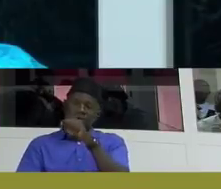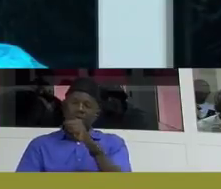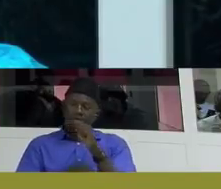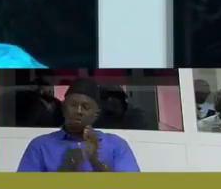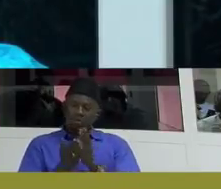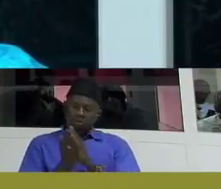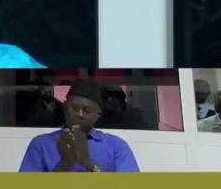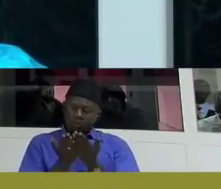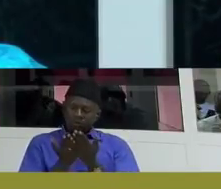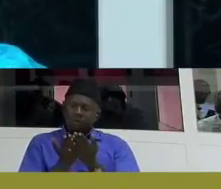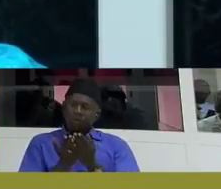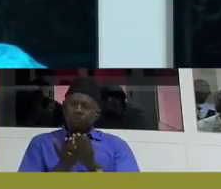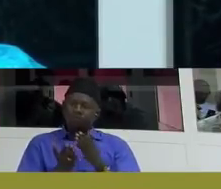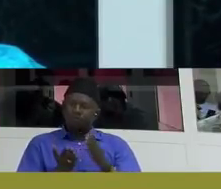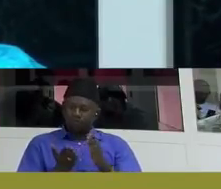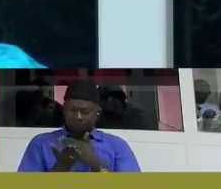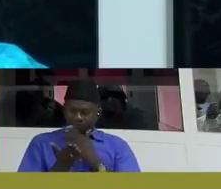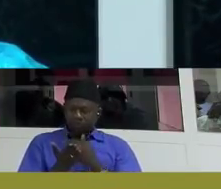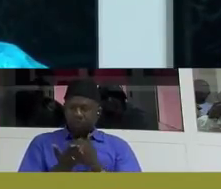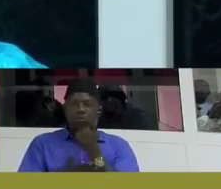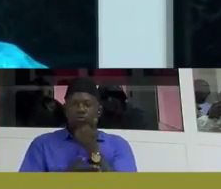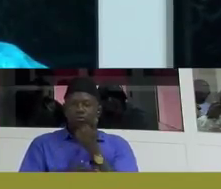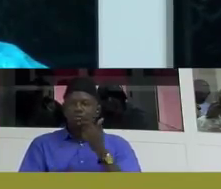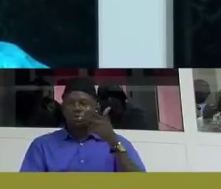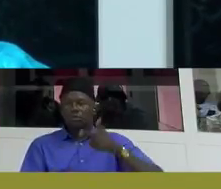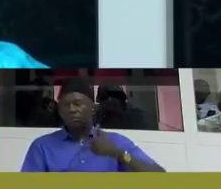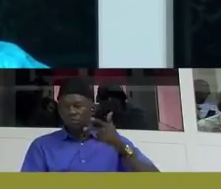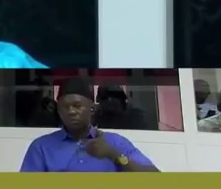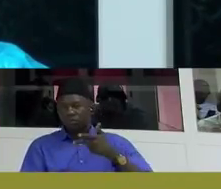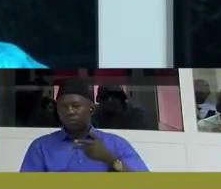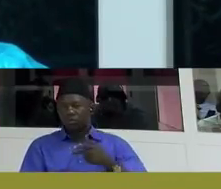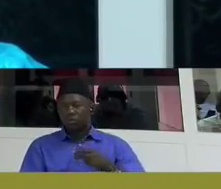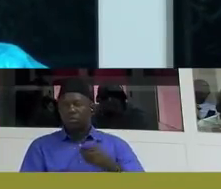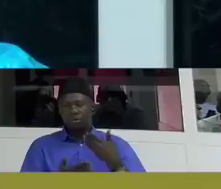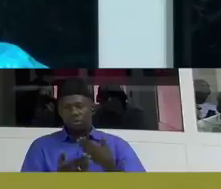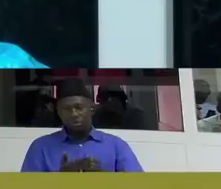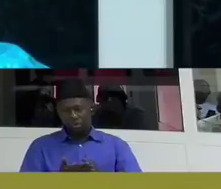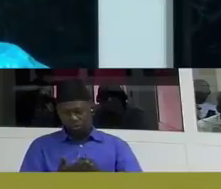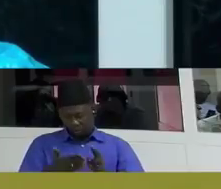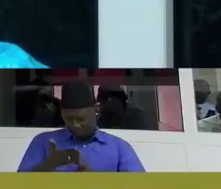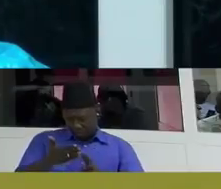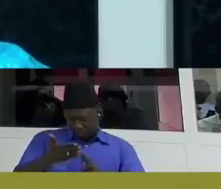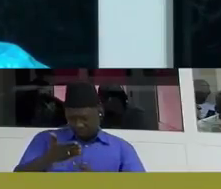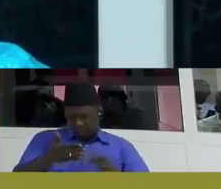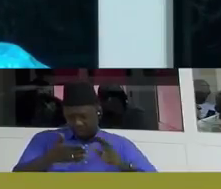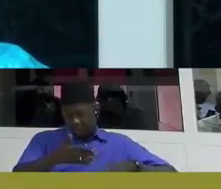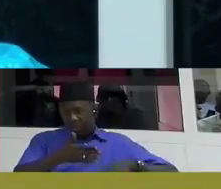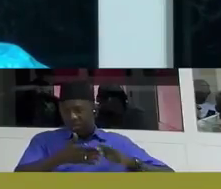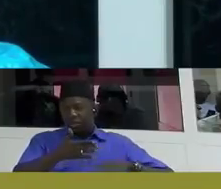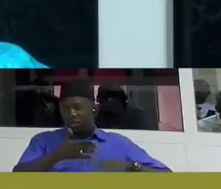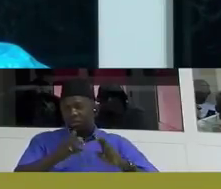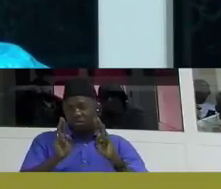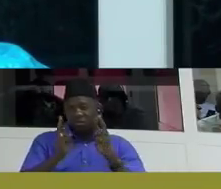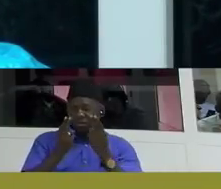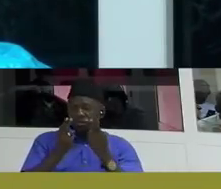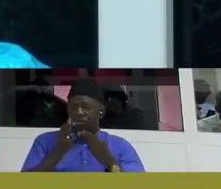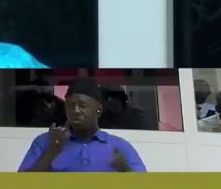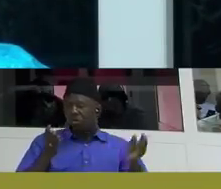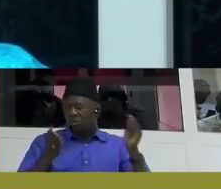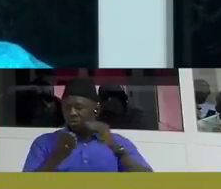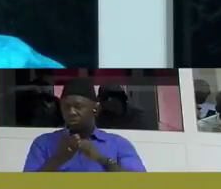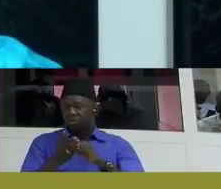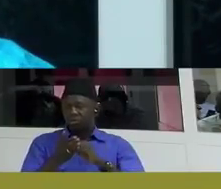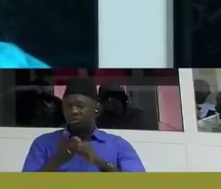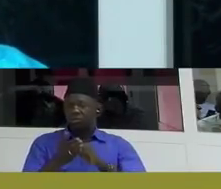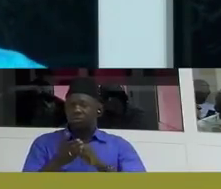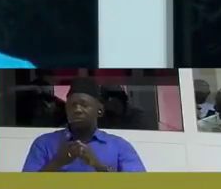could you read the last paragraph up to page 19, the second to